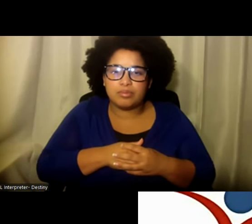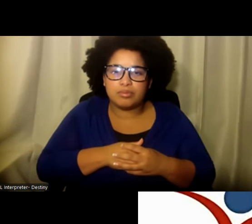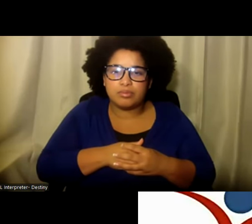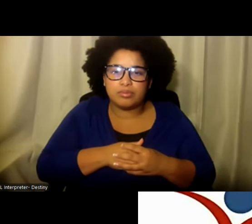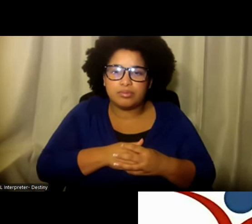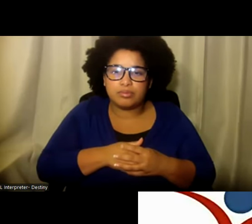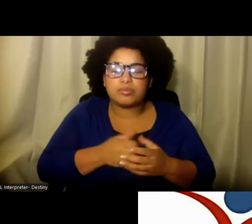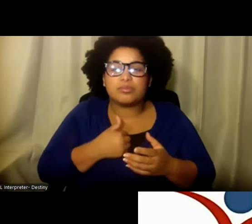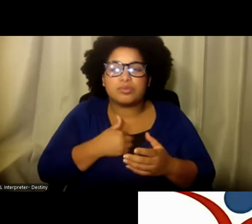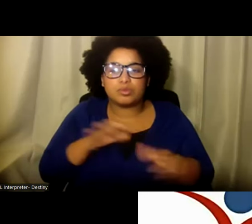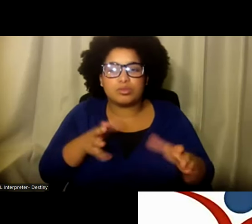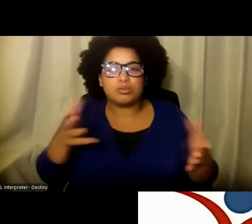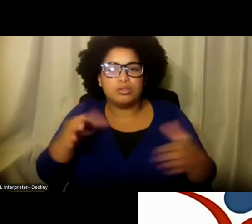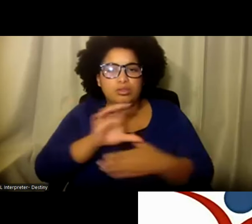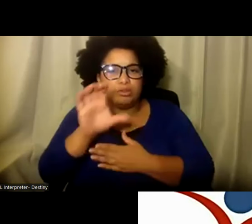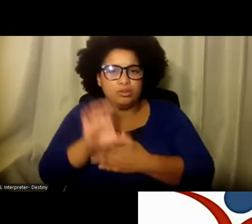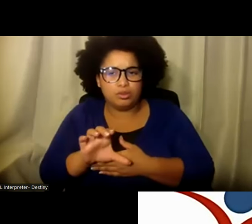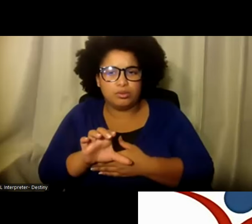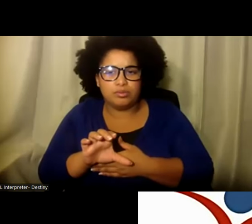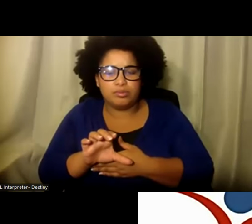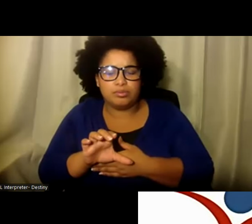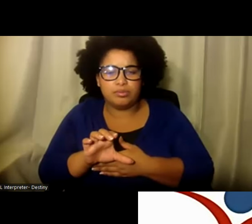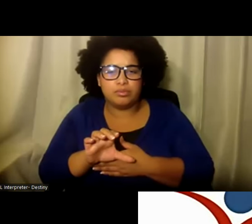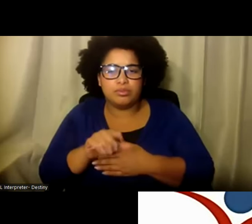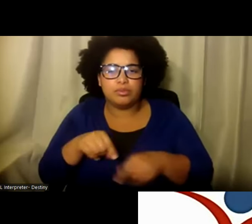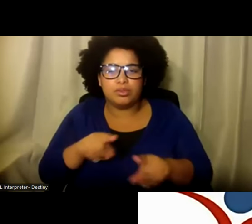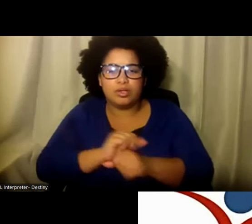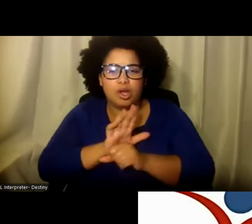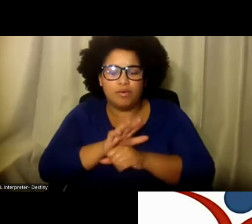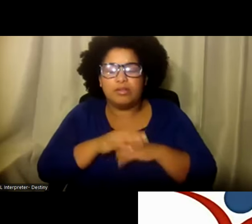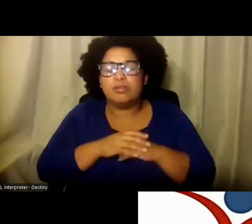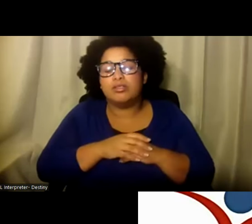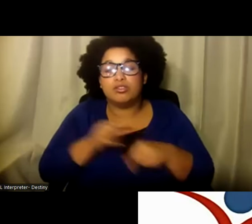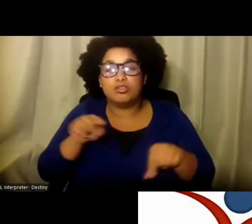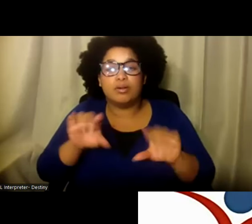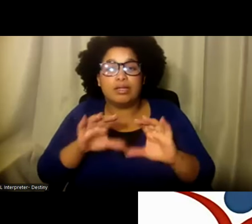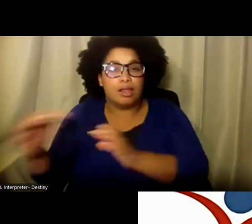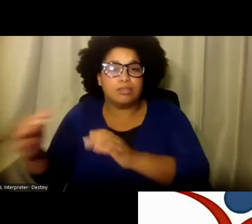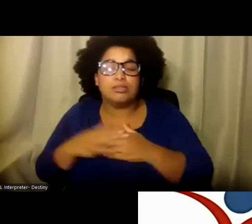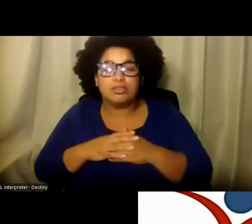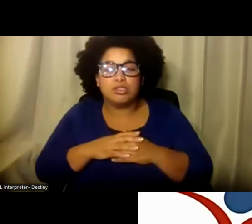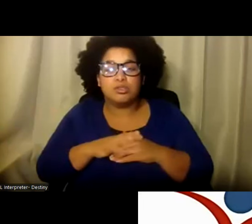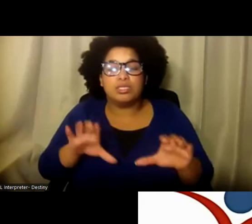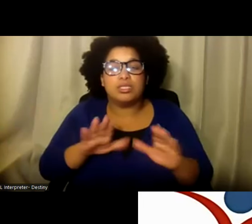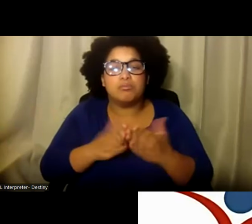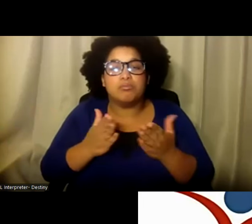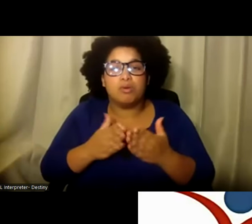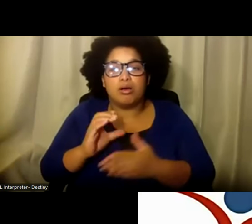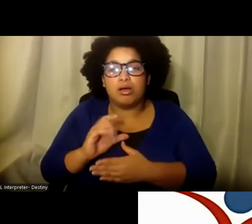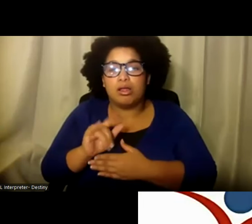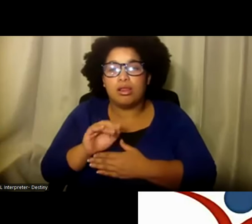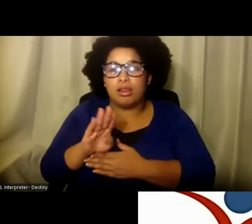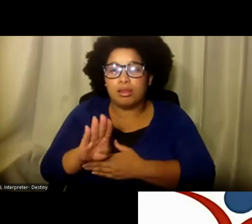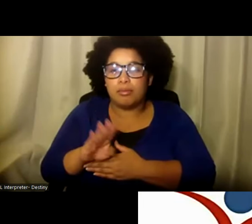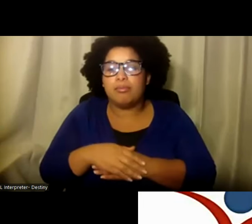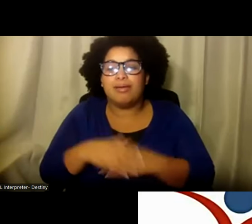We did a lot of Zoom. And during the Zoom classes, we did book club, we did